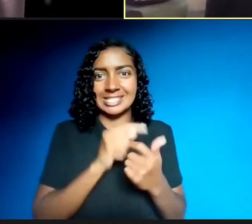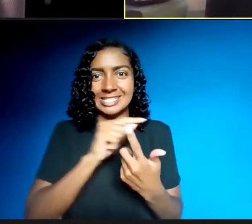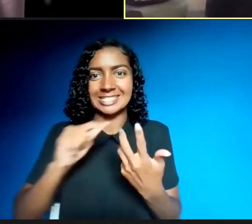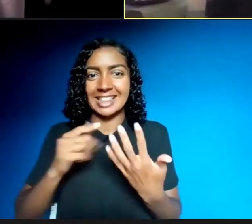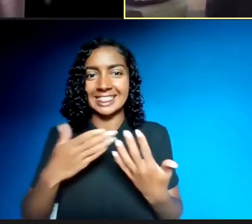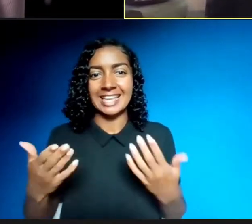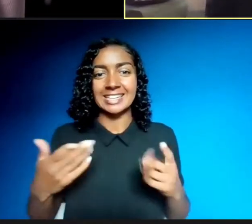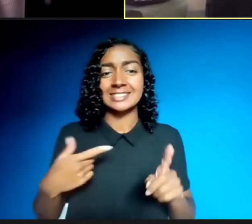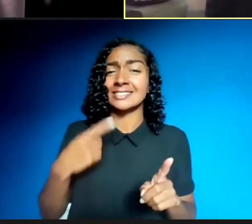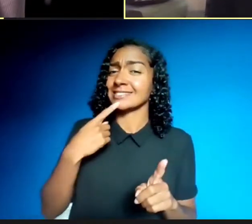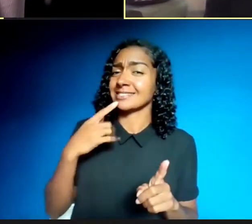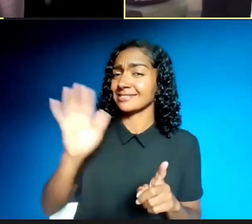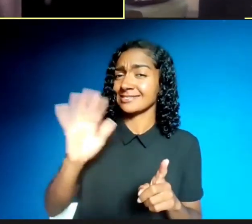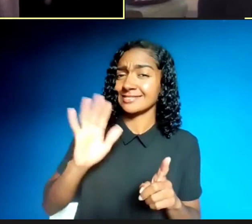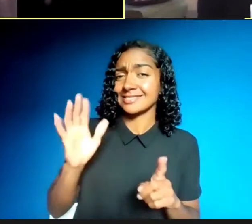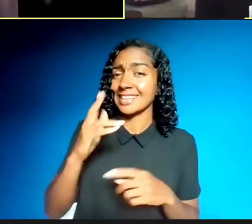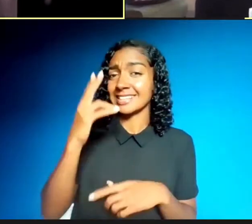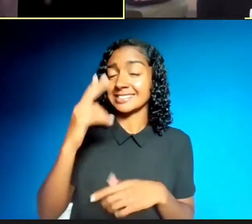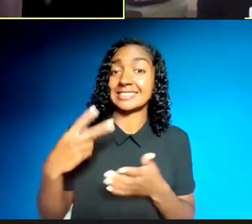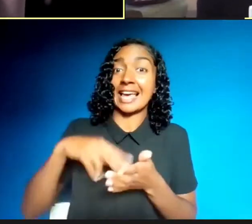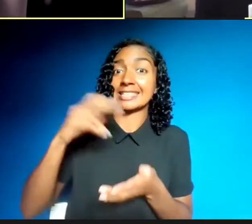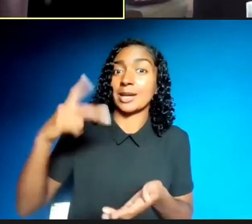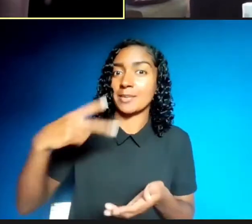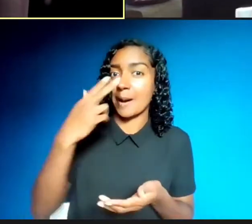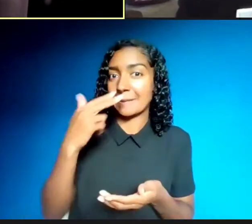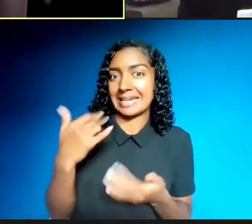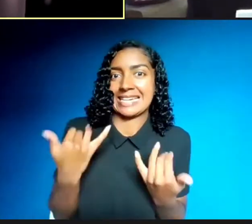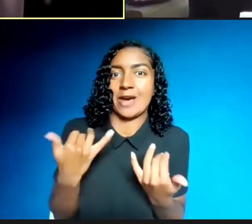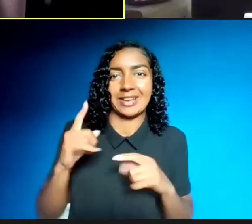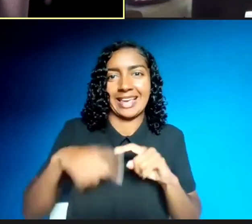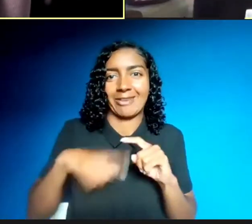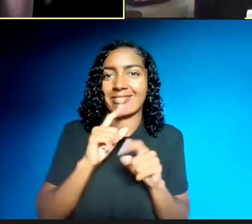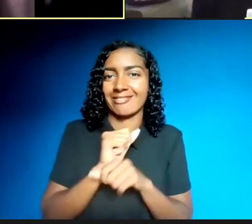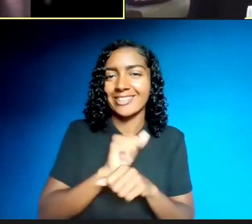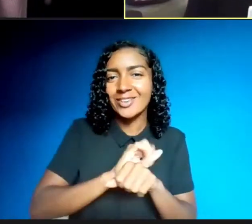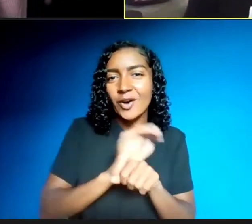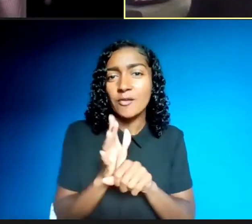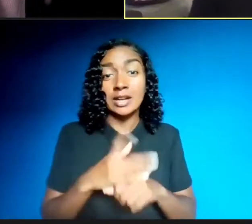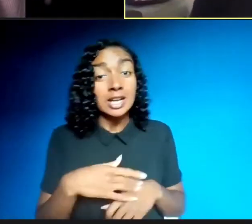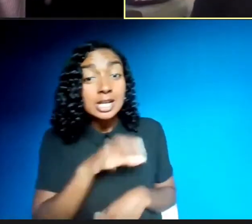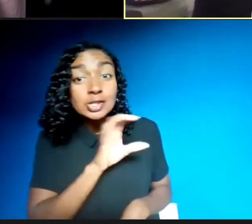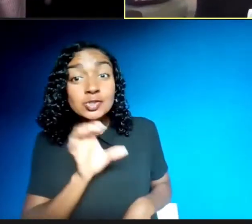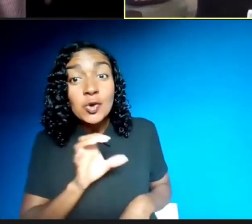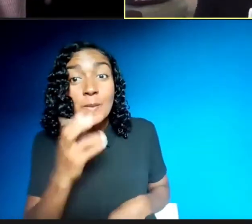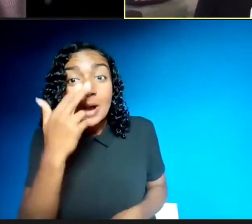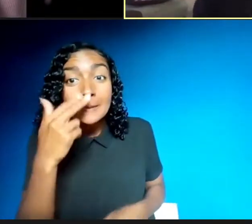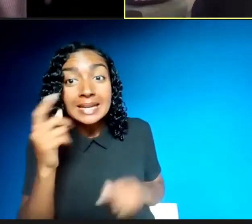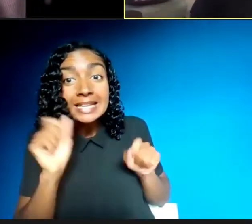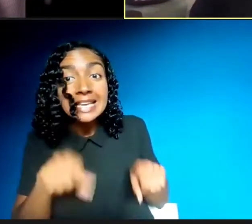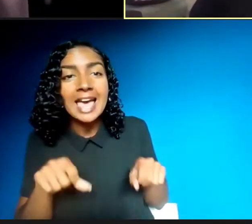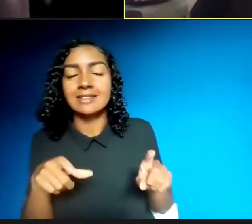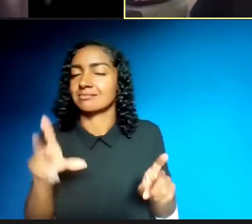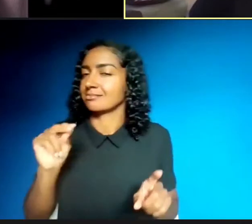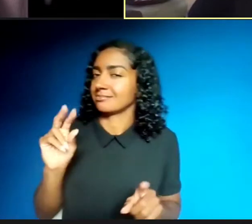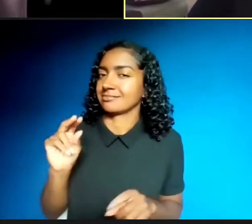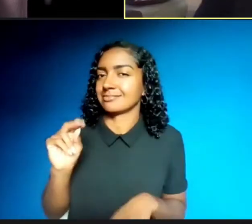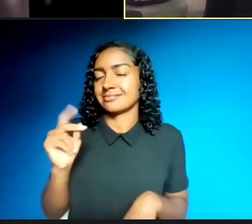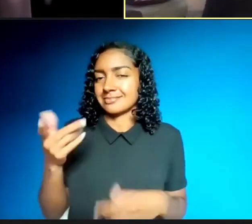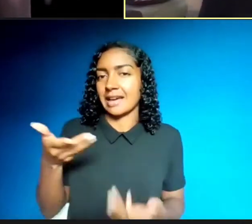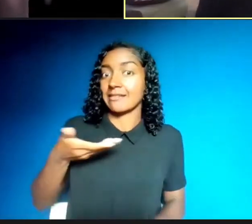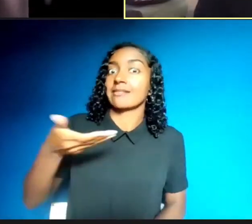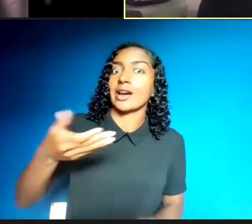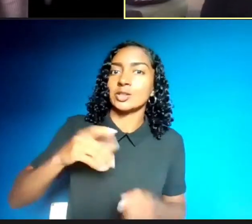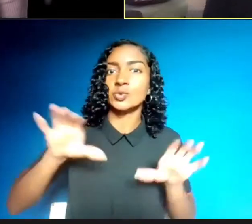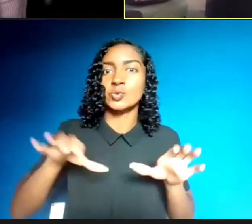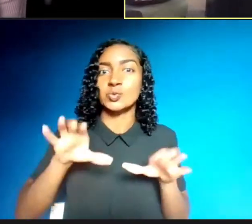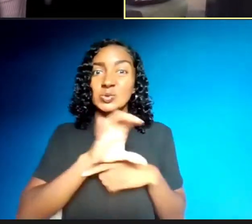wrap for COVID, so I don't know for me personally. or maybe Zoom comedy. I don't. Nope, can't. No, I've been invited to do Zoom stand-up comedy